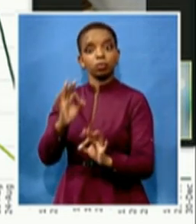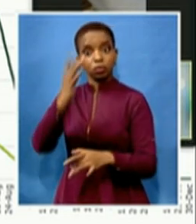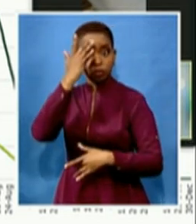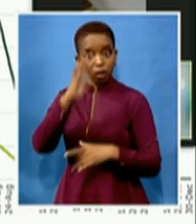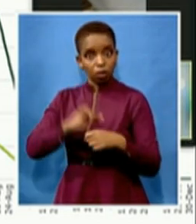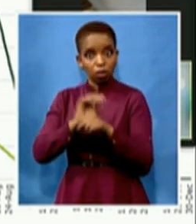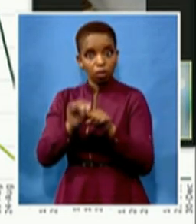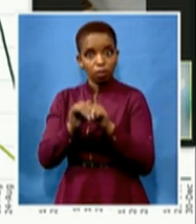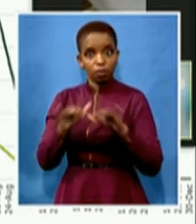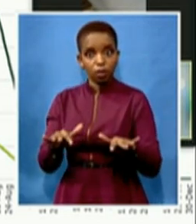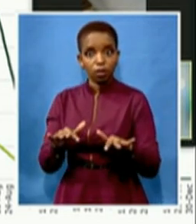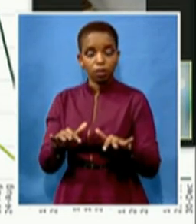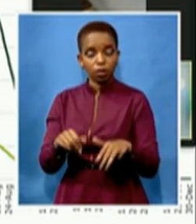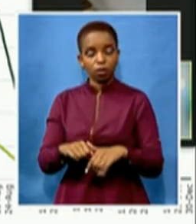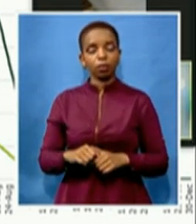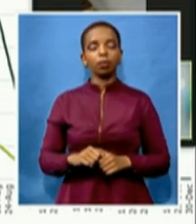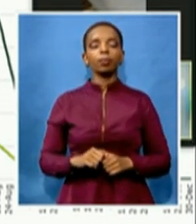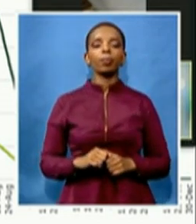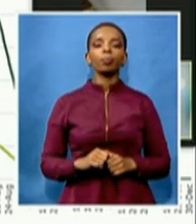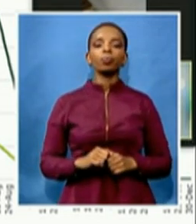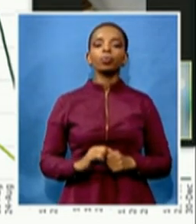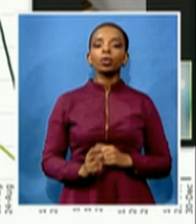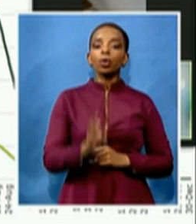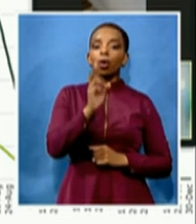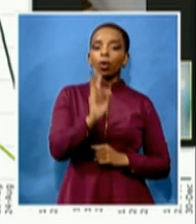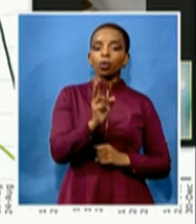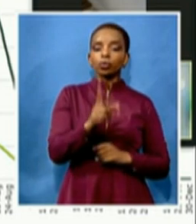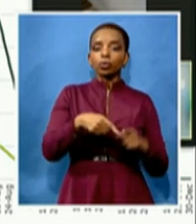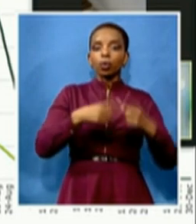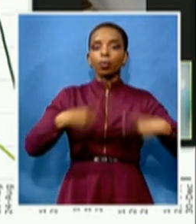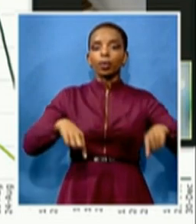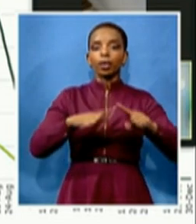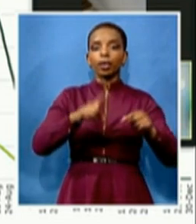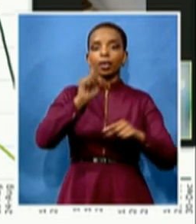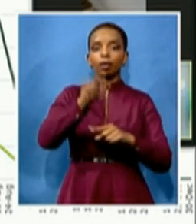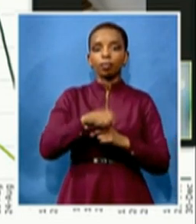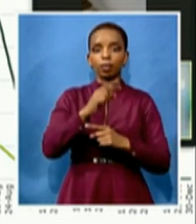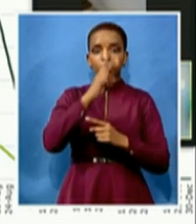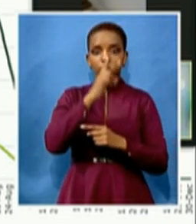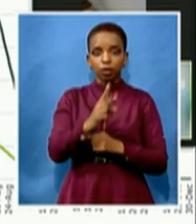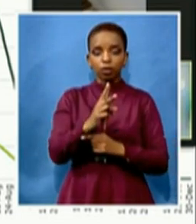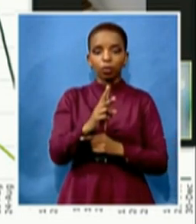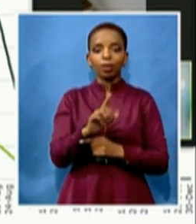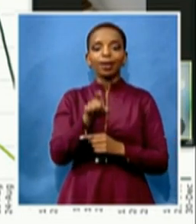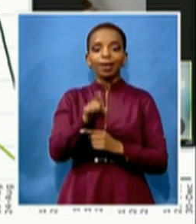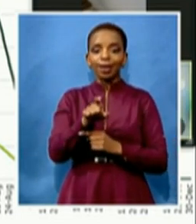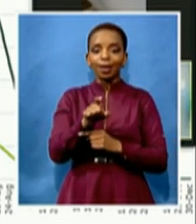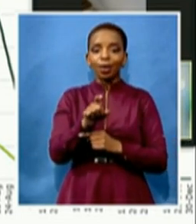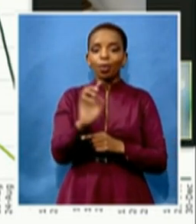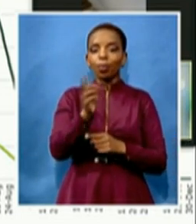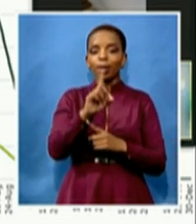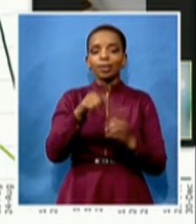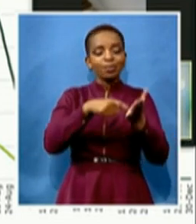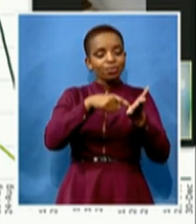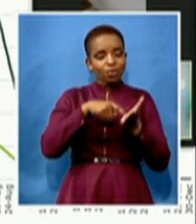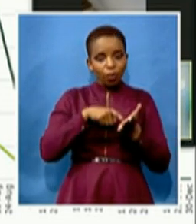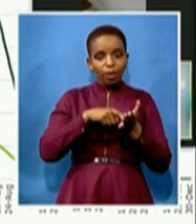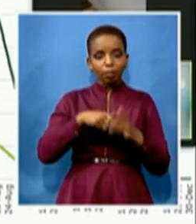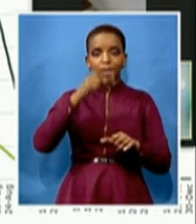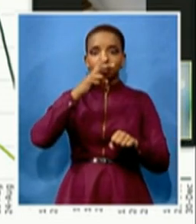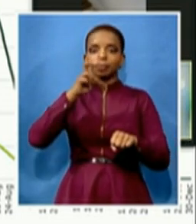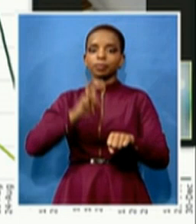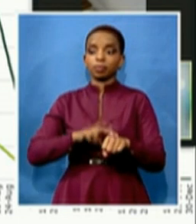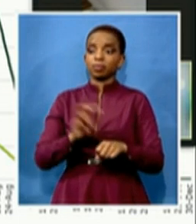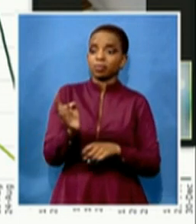need to look at this in order to establish the level of ventilator requirements, and these are specifically APAP, so your